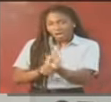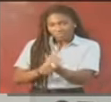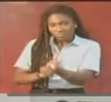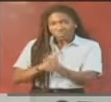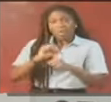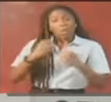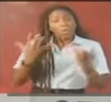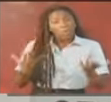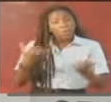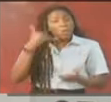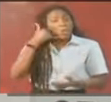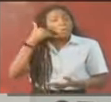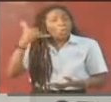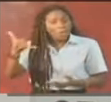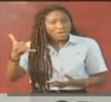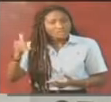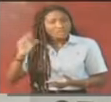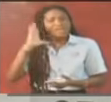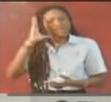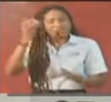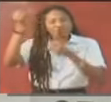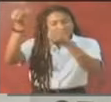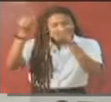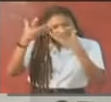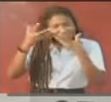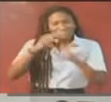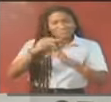call in to get your vaccination